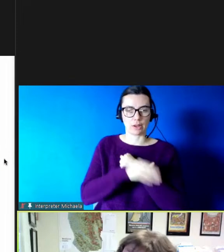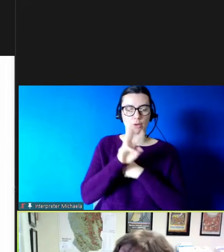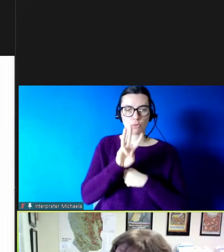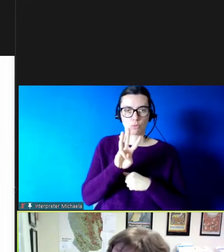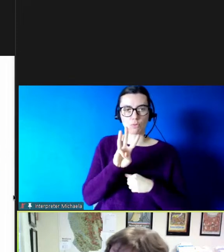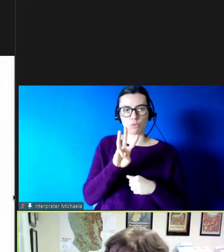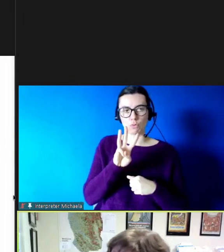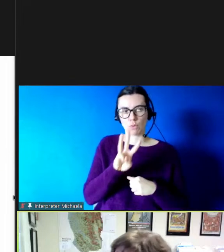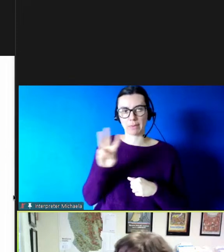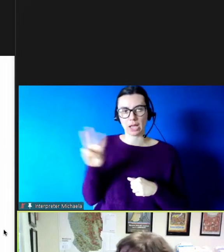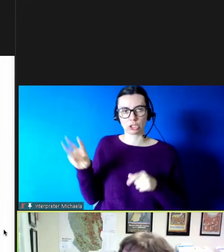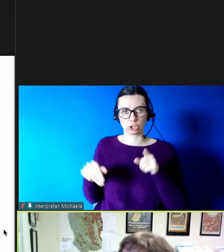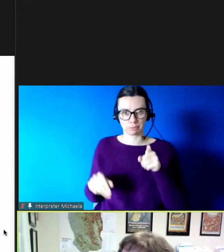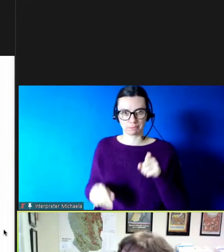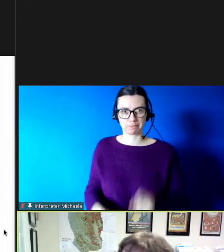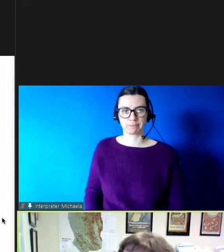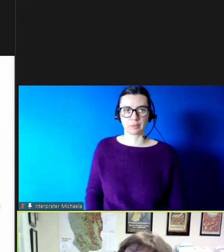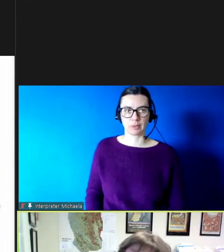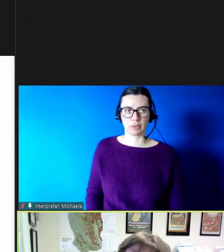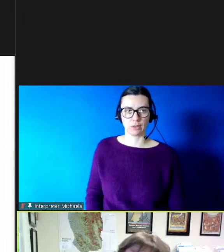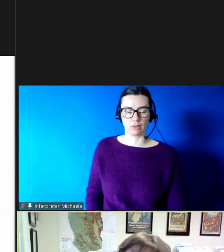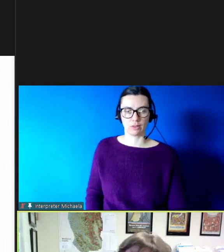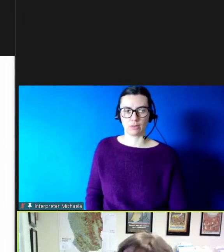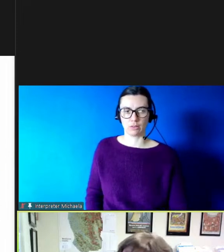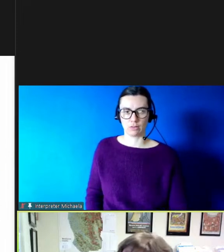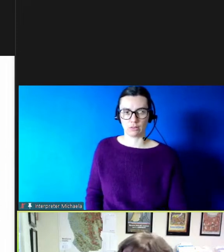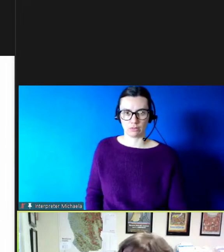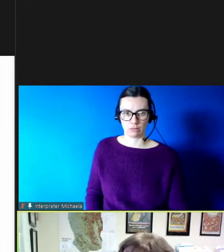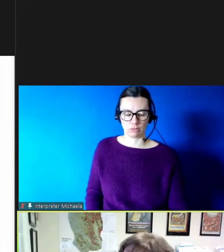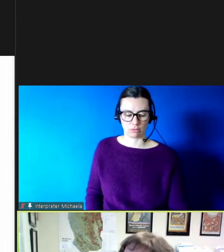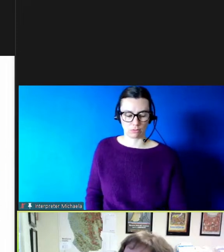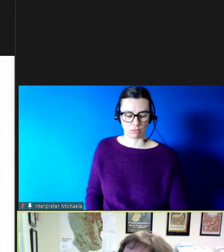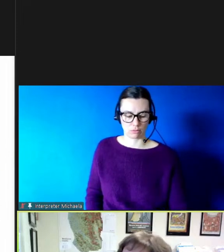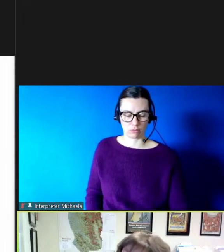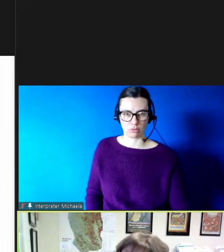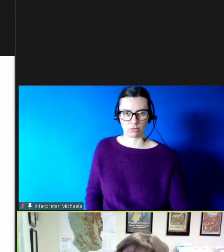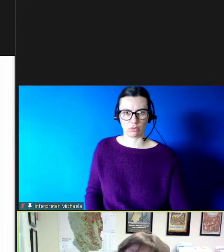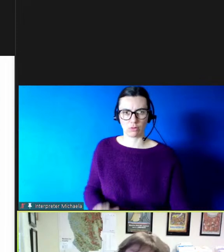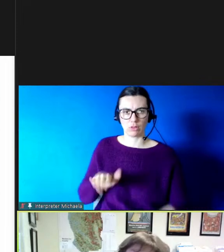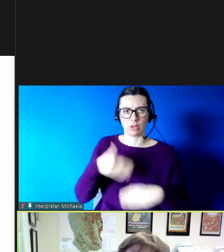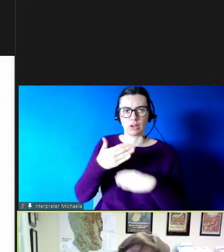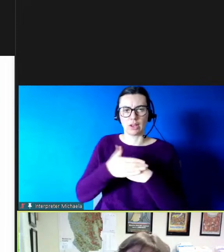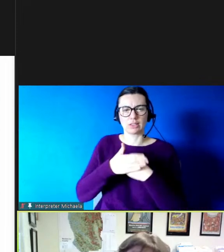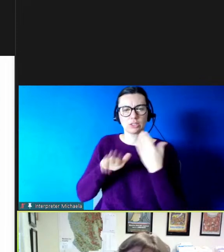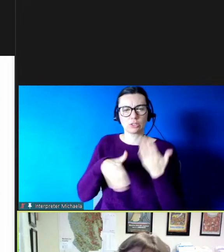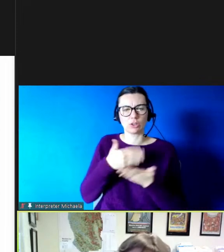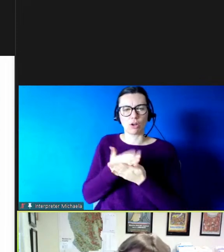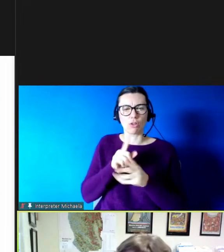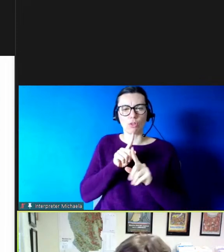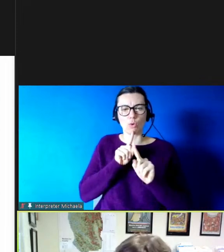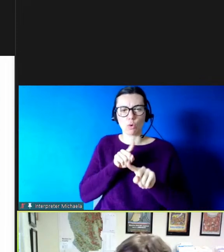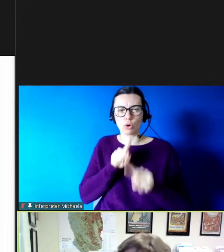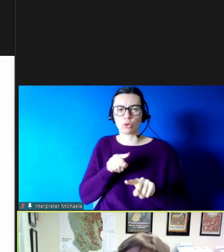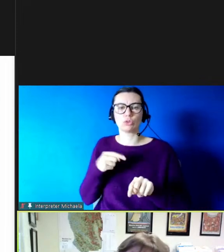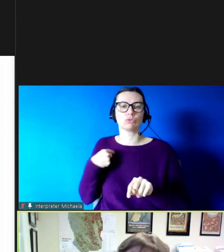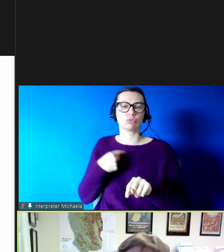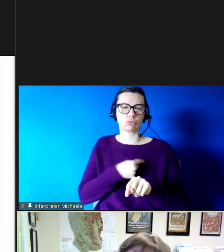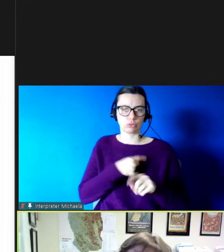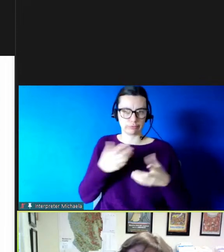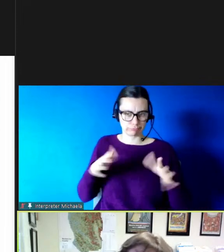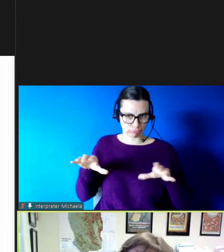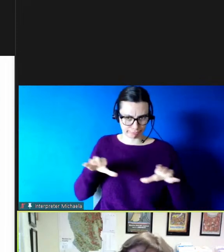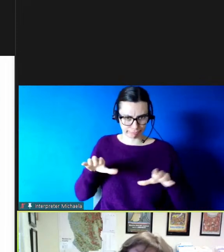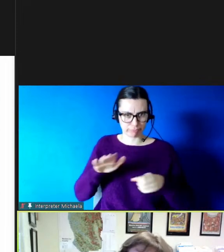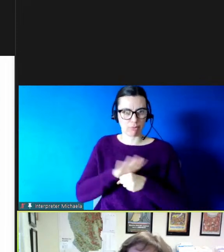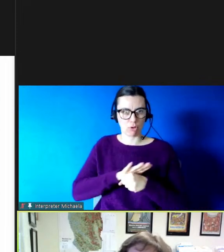the webpage demonstrated, and next is all of the orders that we've done locally. So I'm going to go through